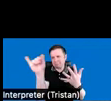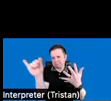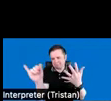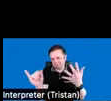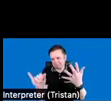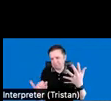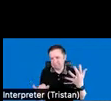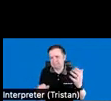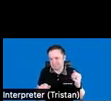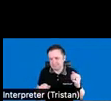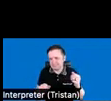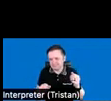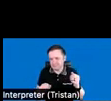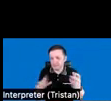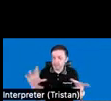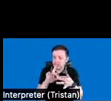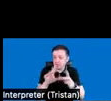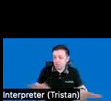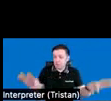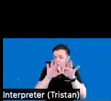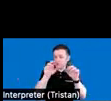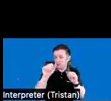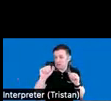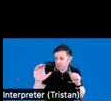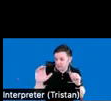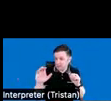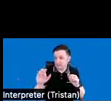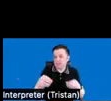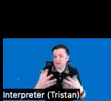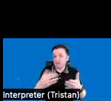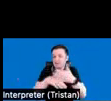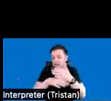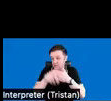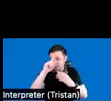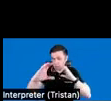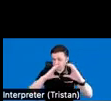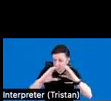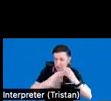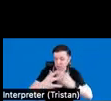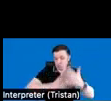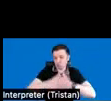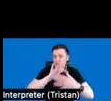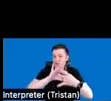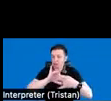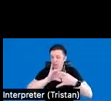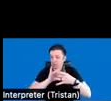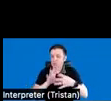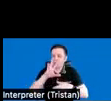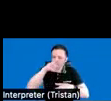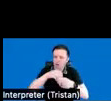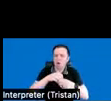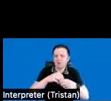to importance of AAC as it provides possibility for communication, social relationships, and participation in